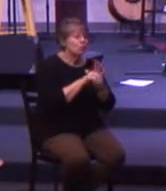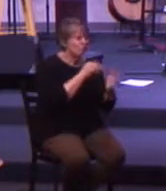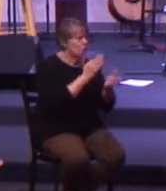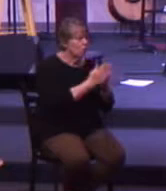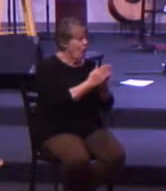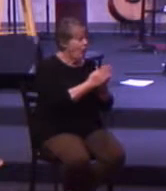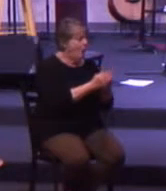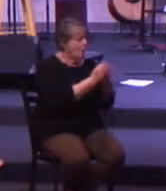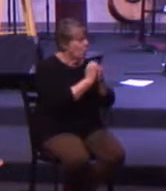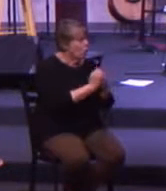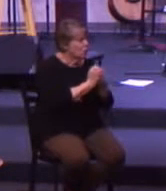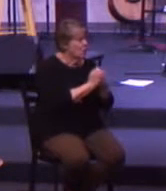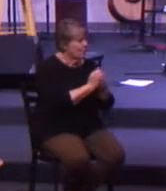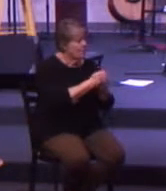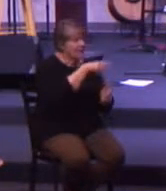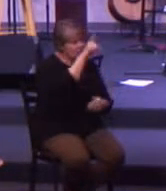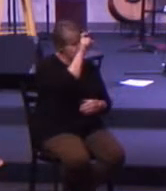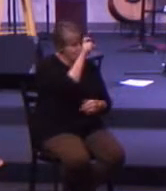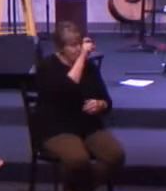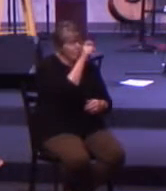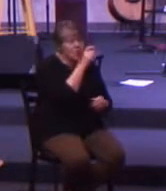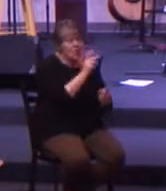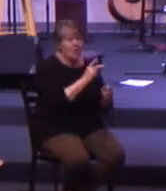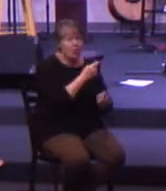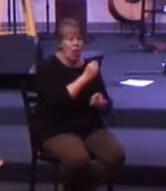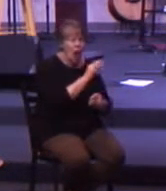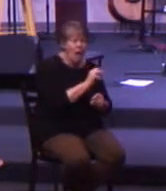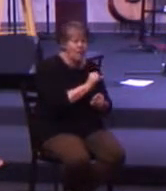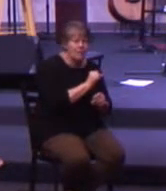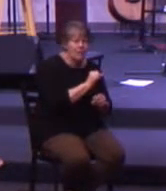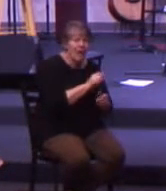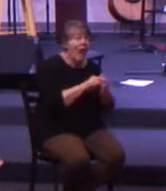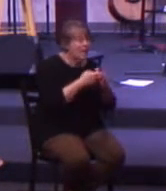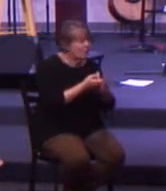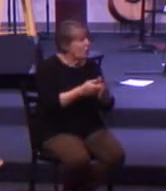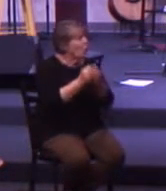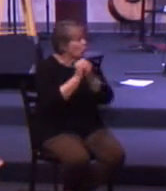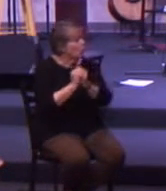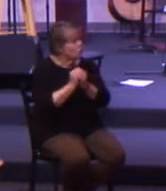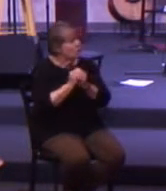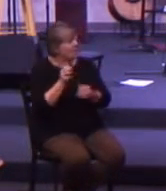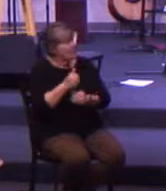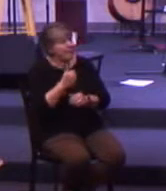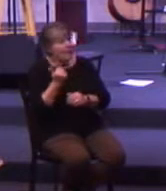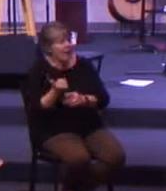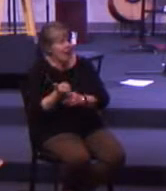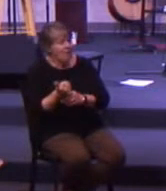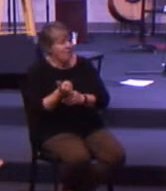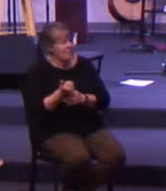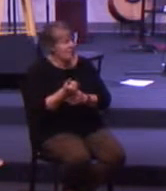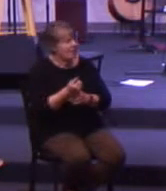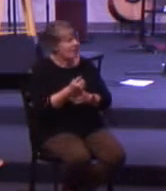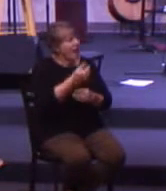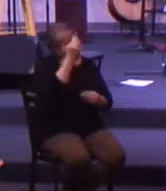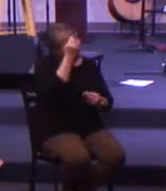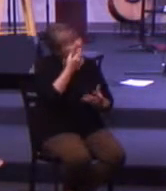worshiping these gods and start worshiping something else. And what it says to me is that freedom always